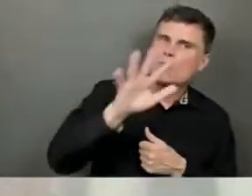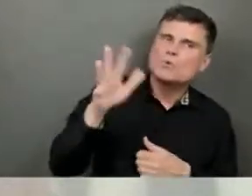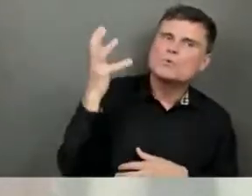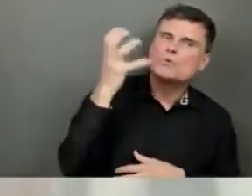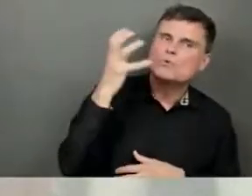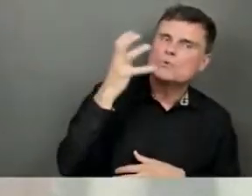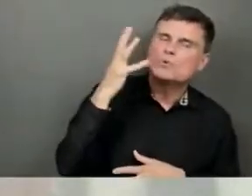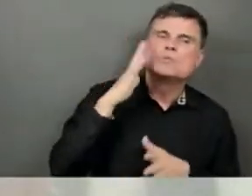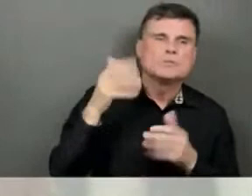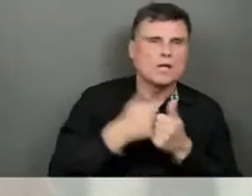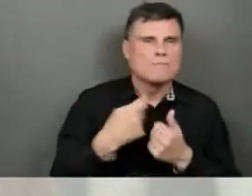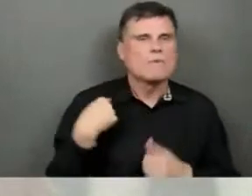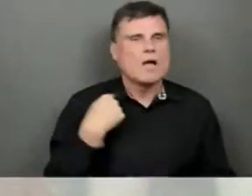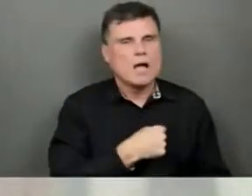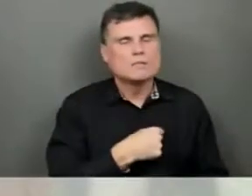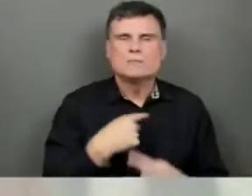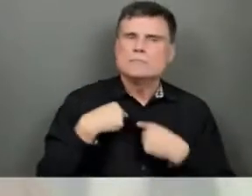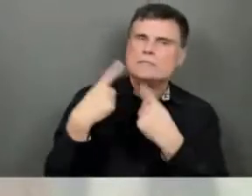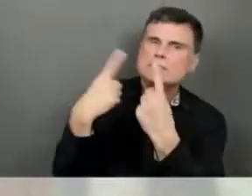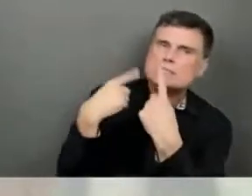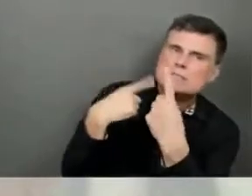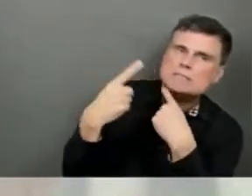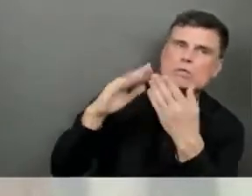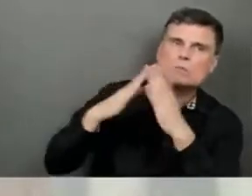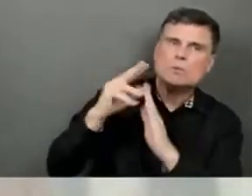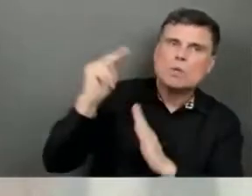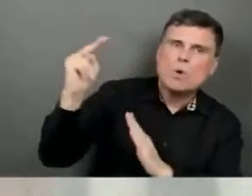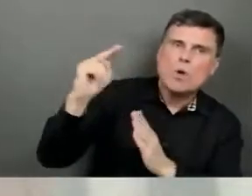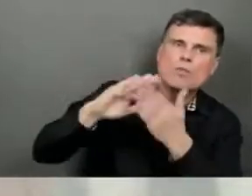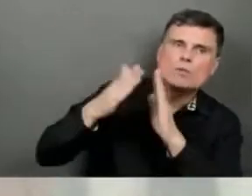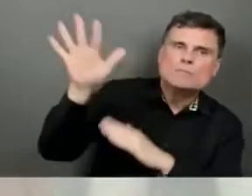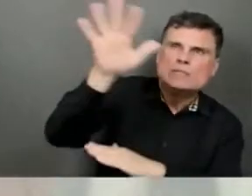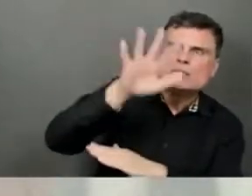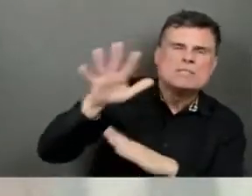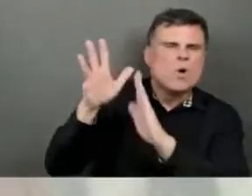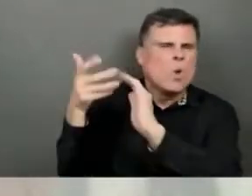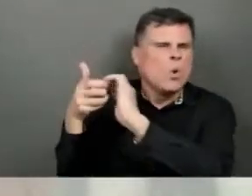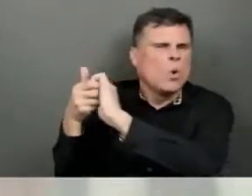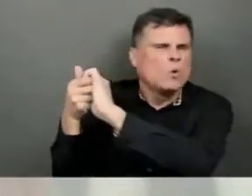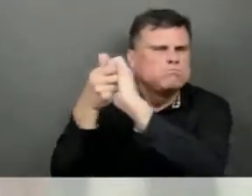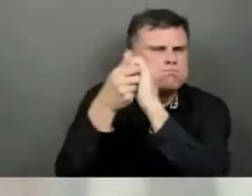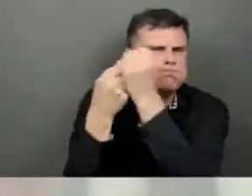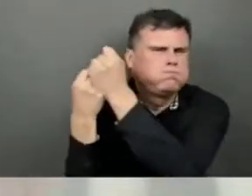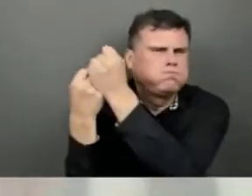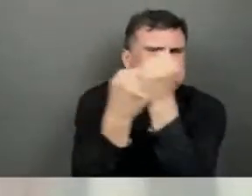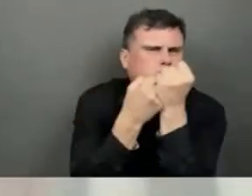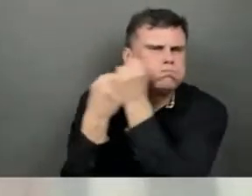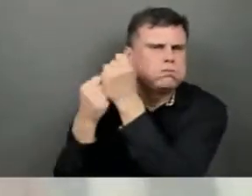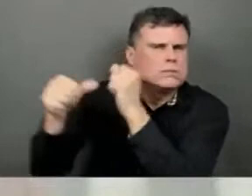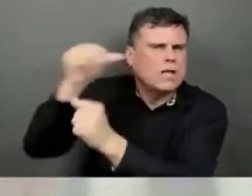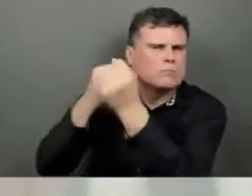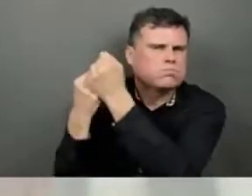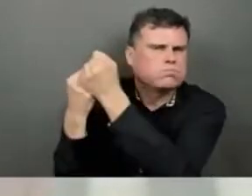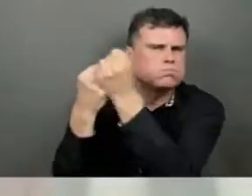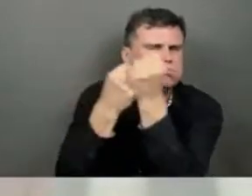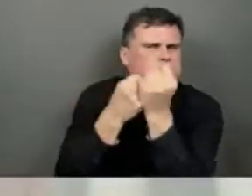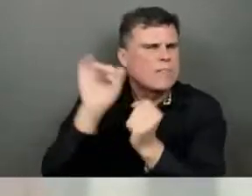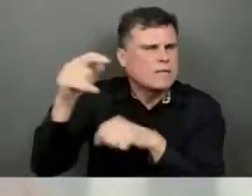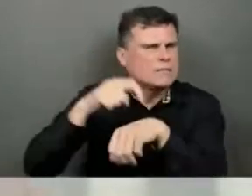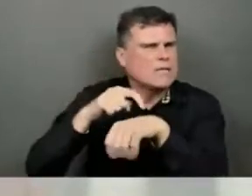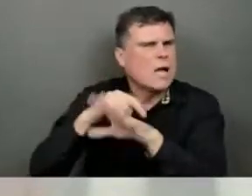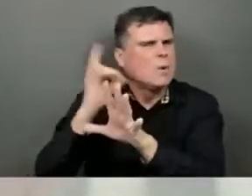Talking with the communities in the north who banded together and supported each other through that period of time in particular.